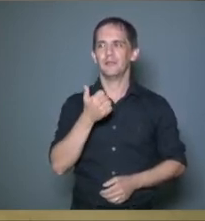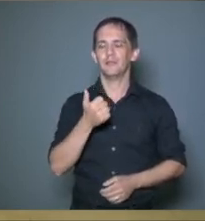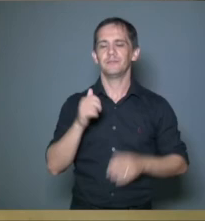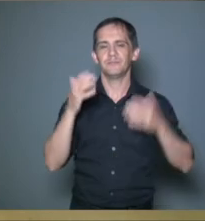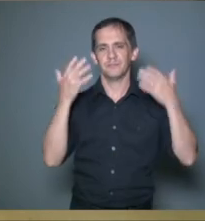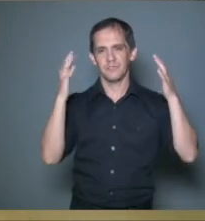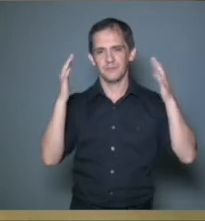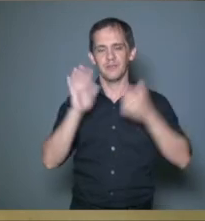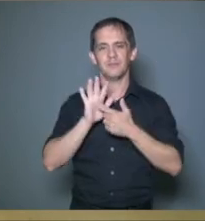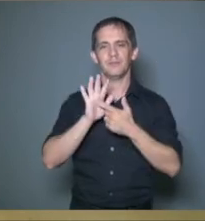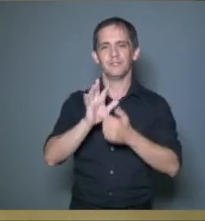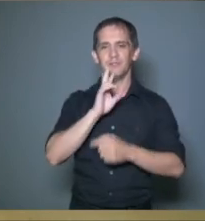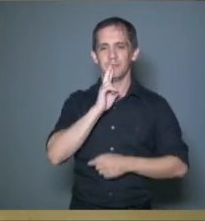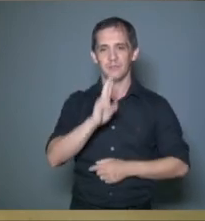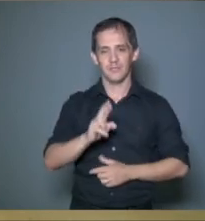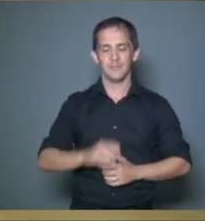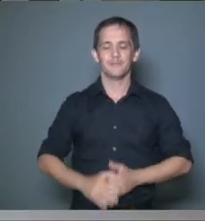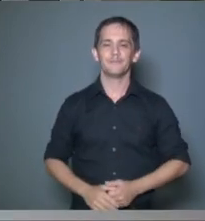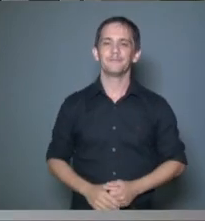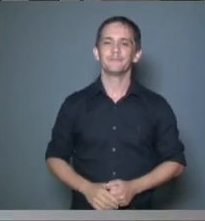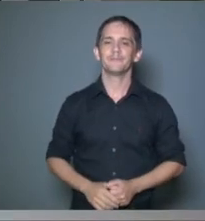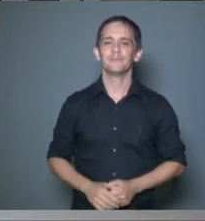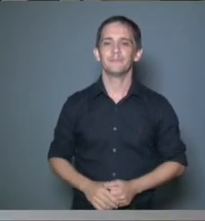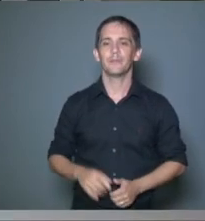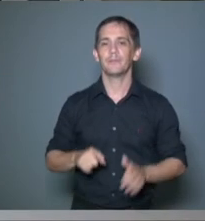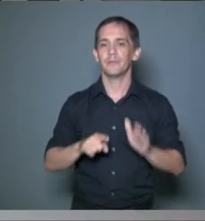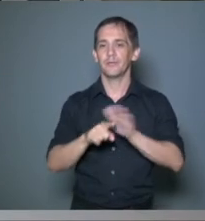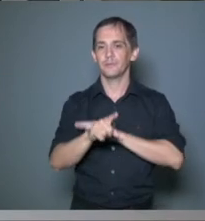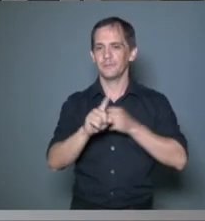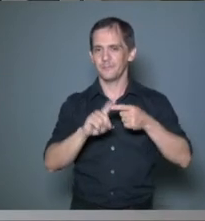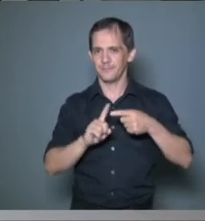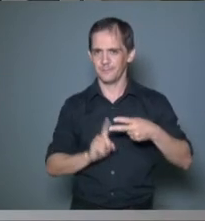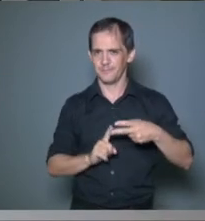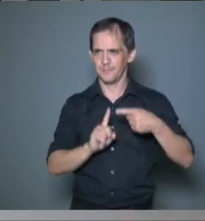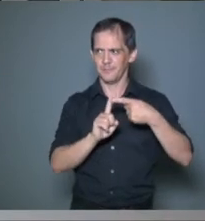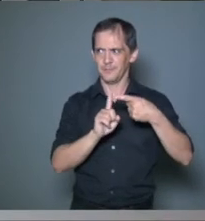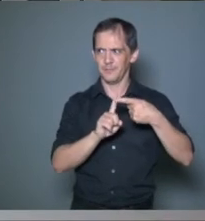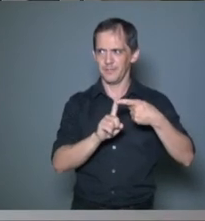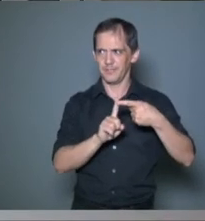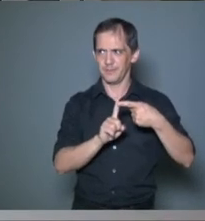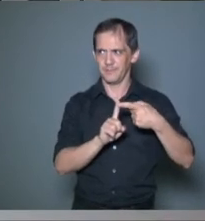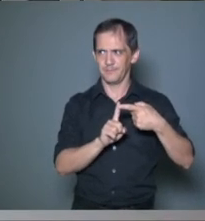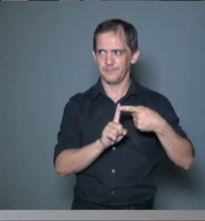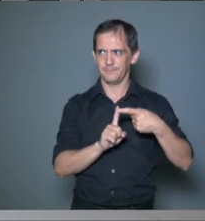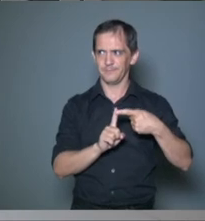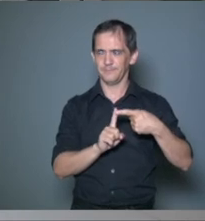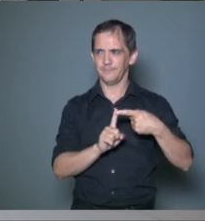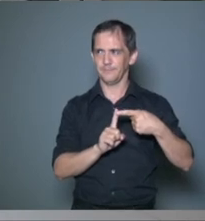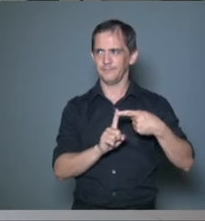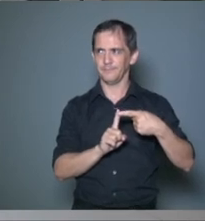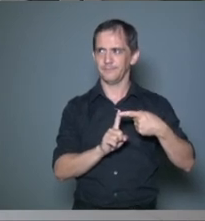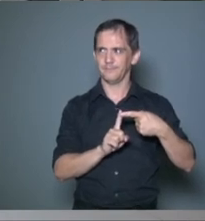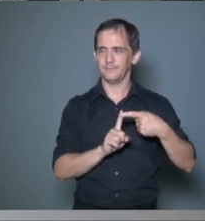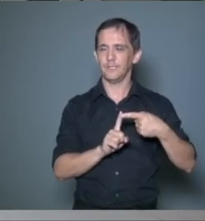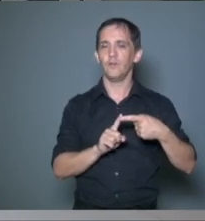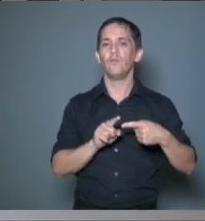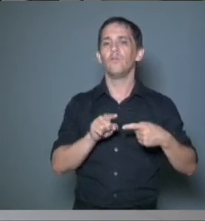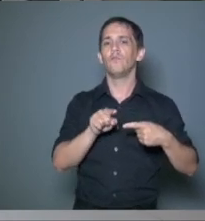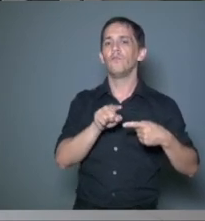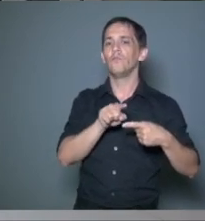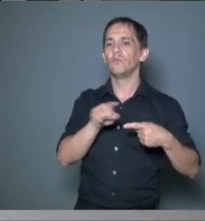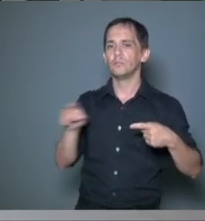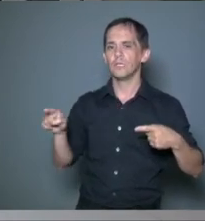afternoon, everyone. Congratulations for your presentations and results. I have two questions. First,